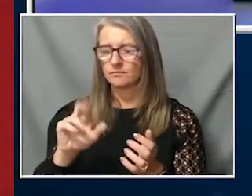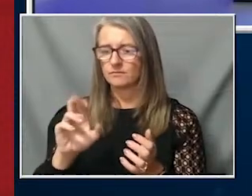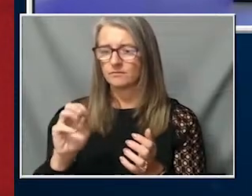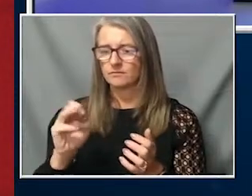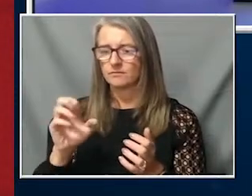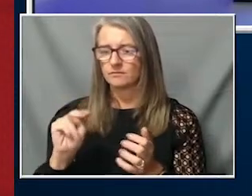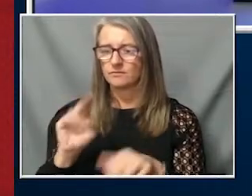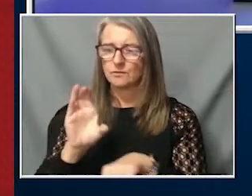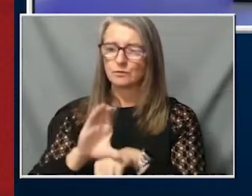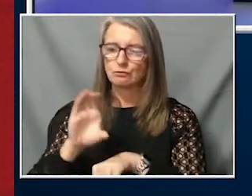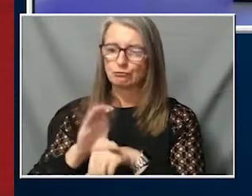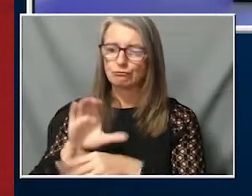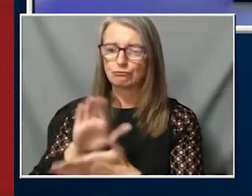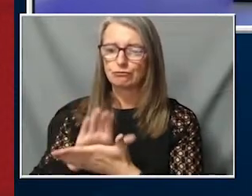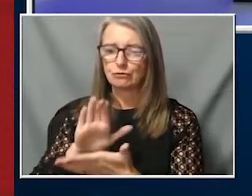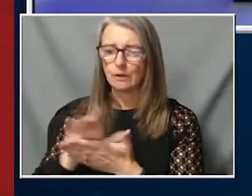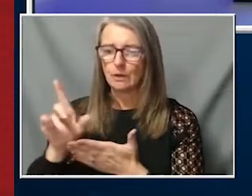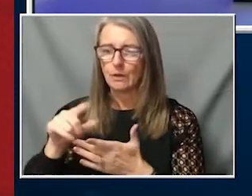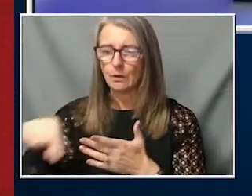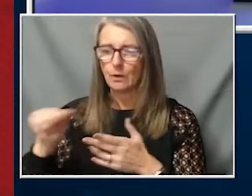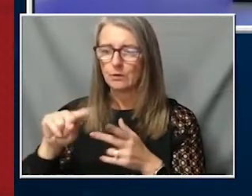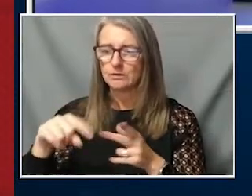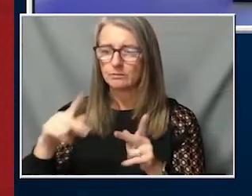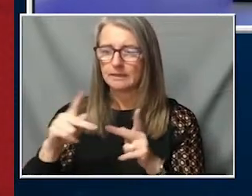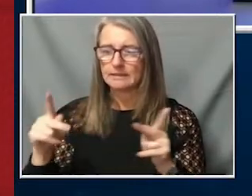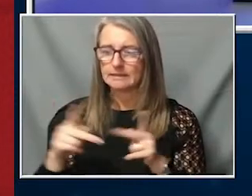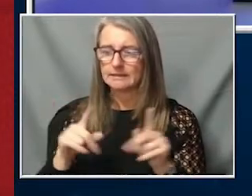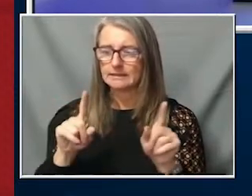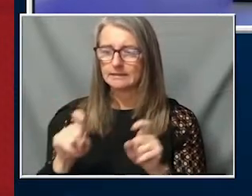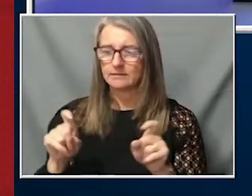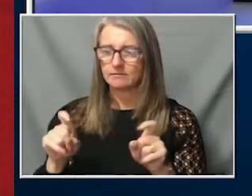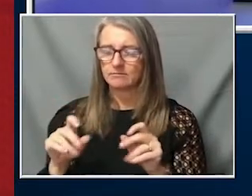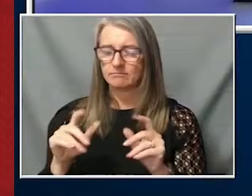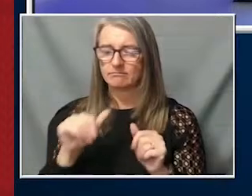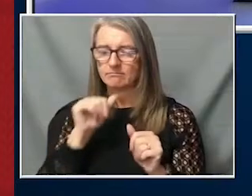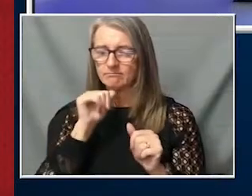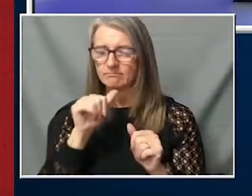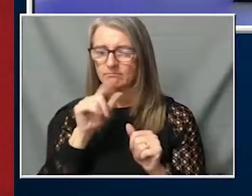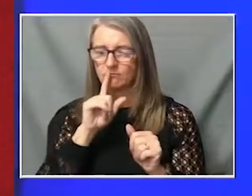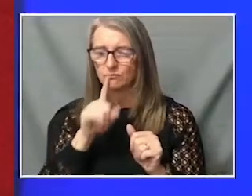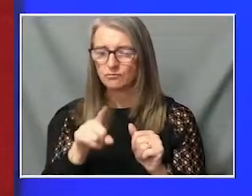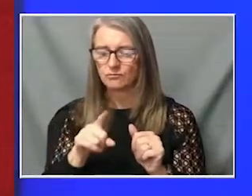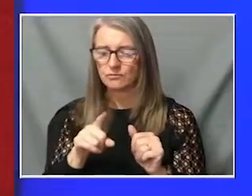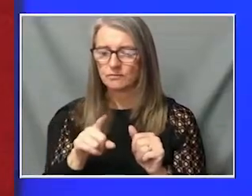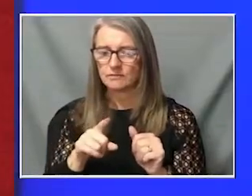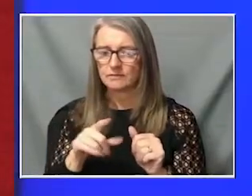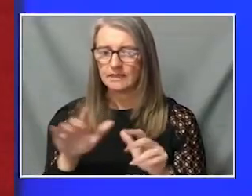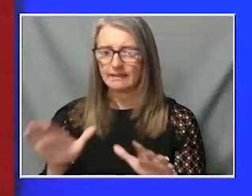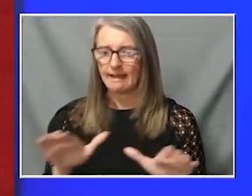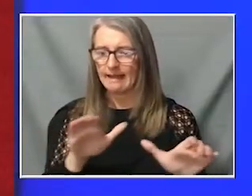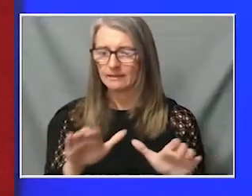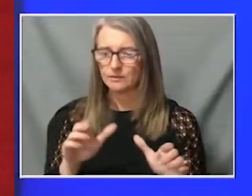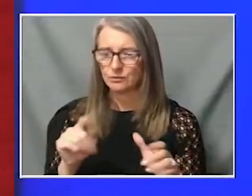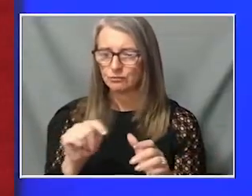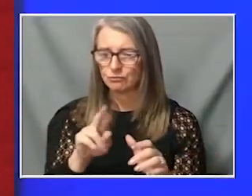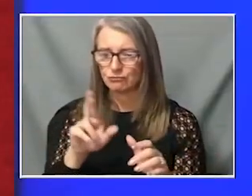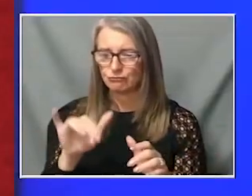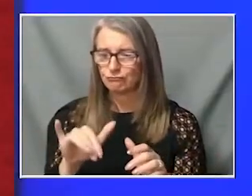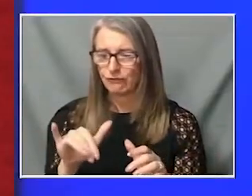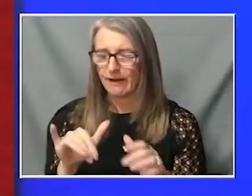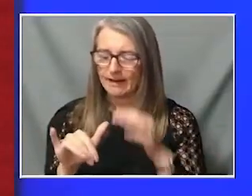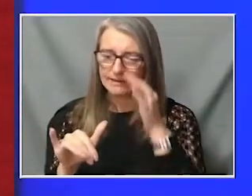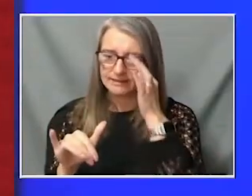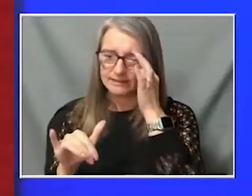churches and schools? Do those places get tested? Not unless they actively try. I mean, they're not.